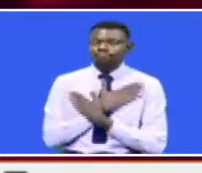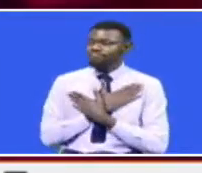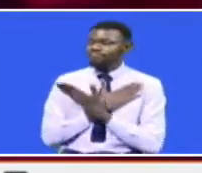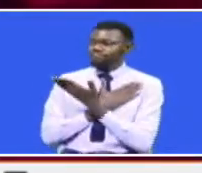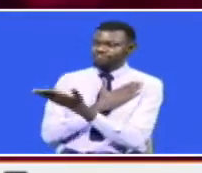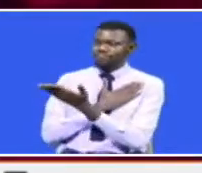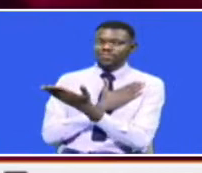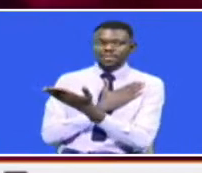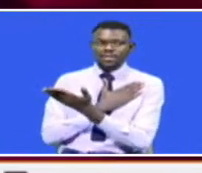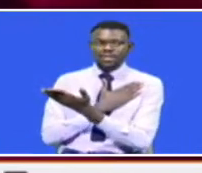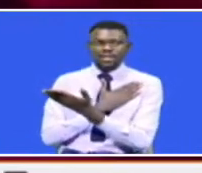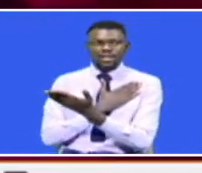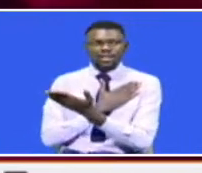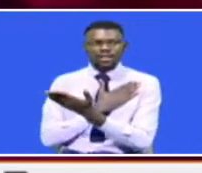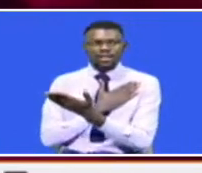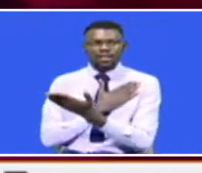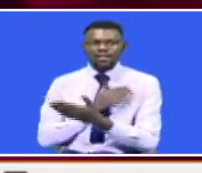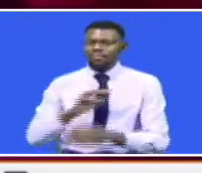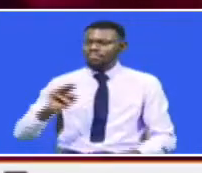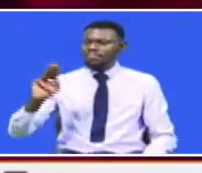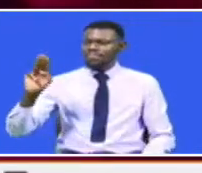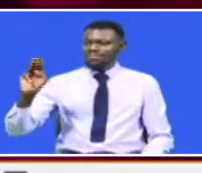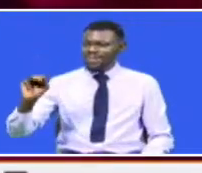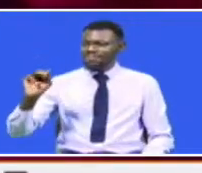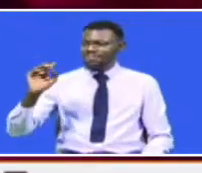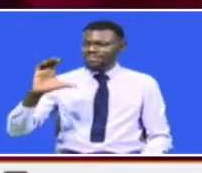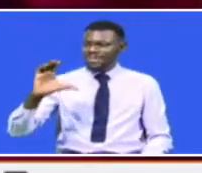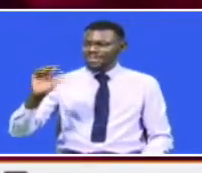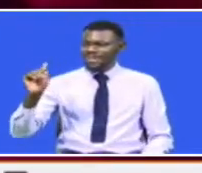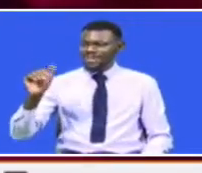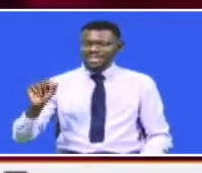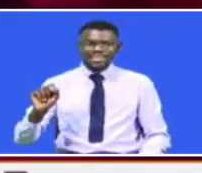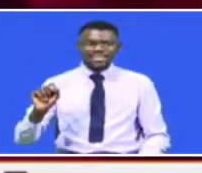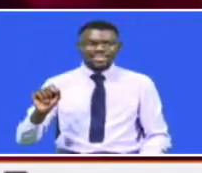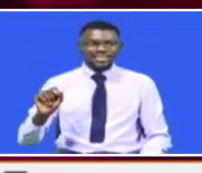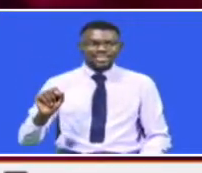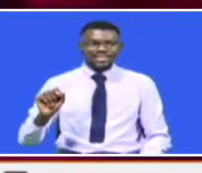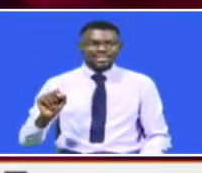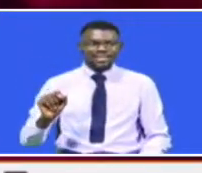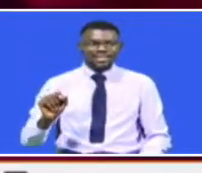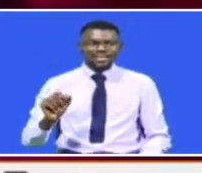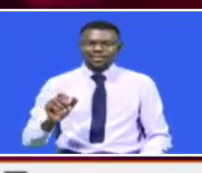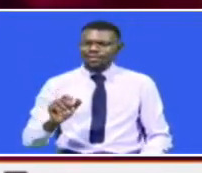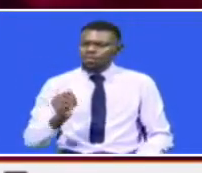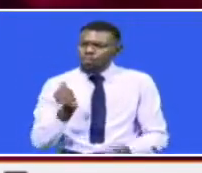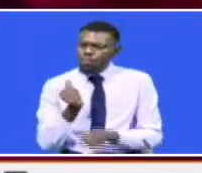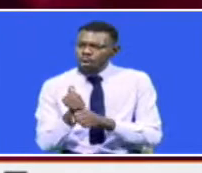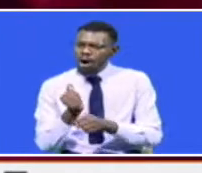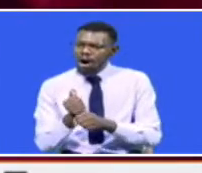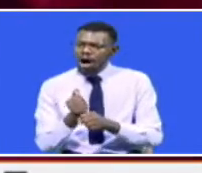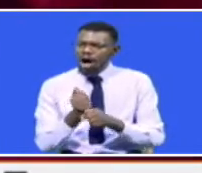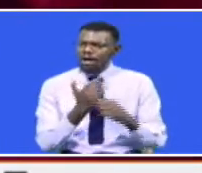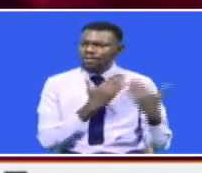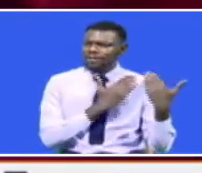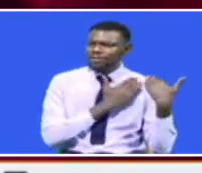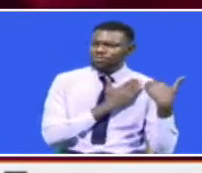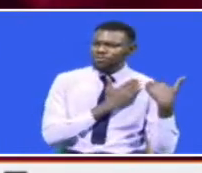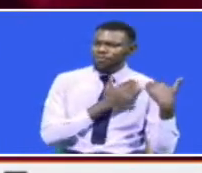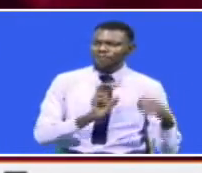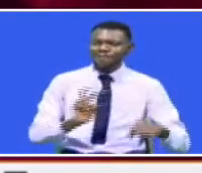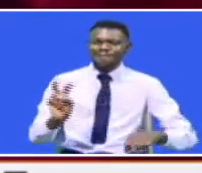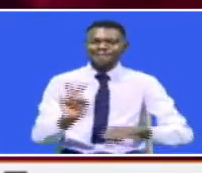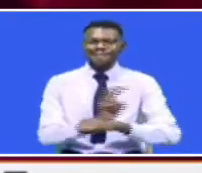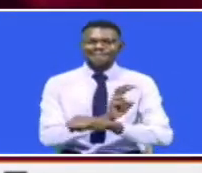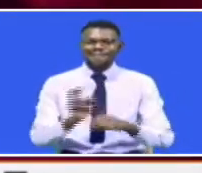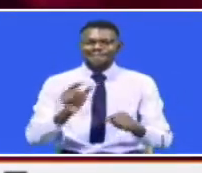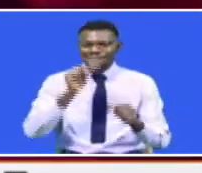expect that members of the county assemblies will oversight governors who are